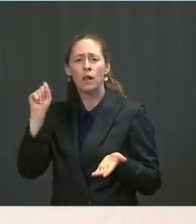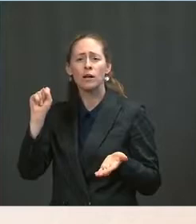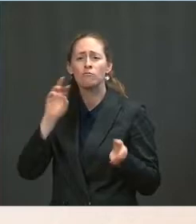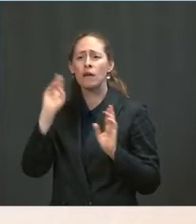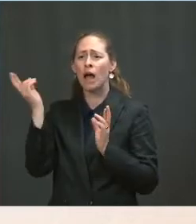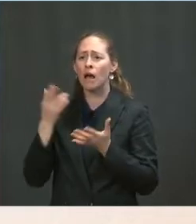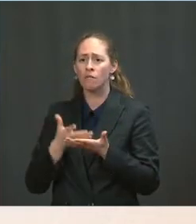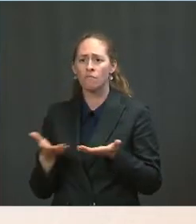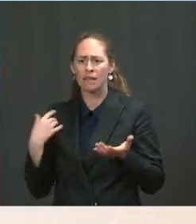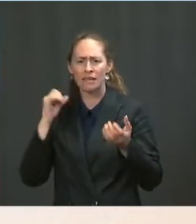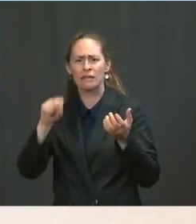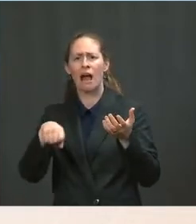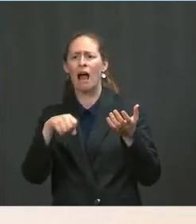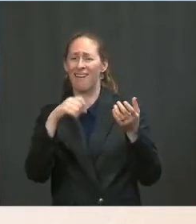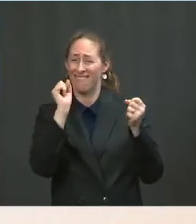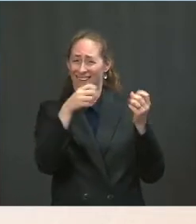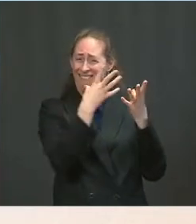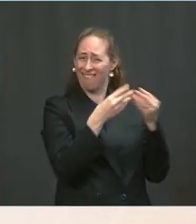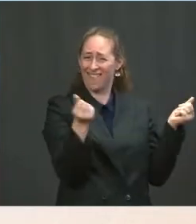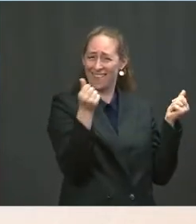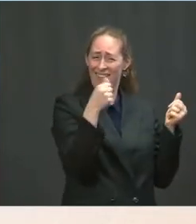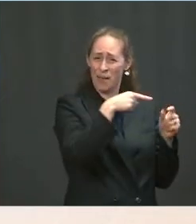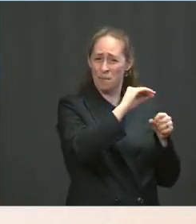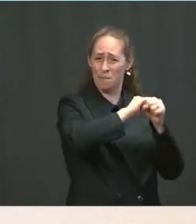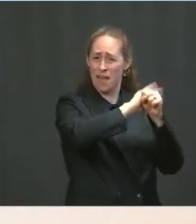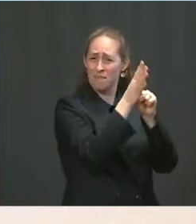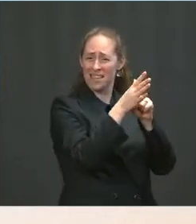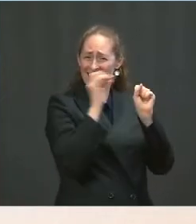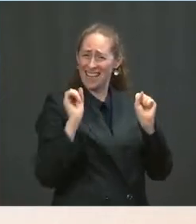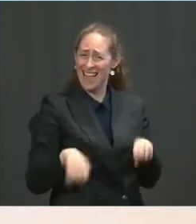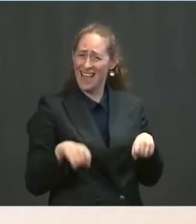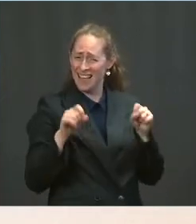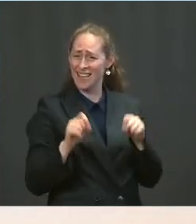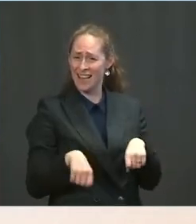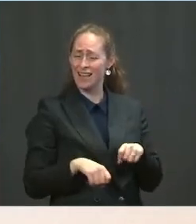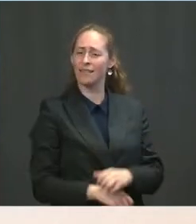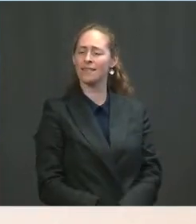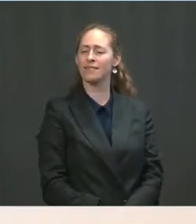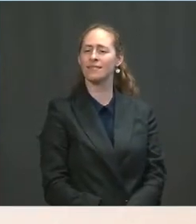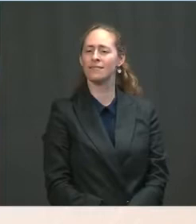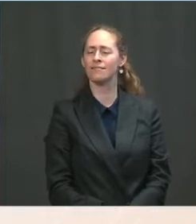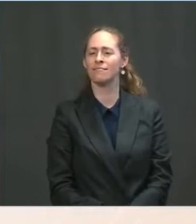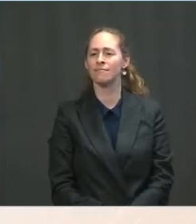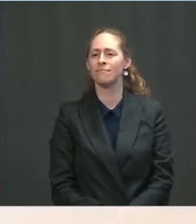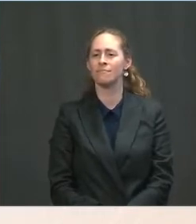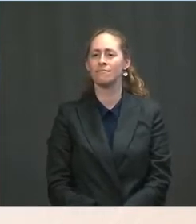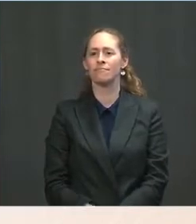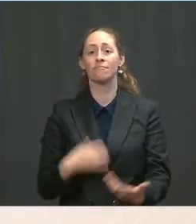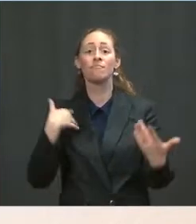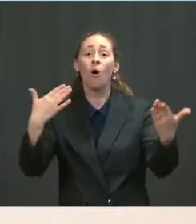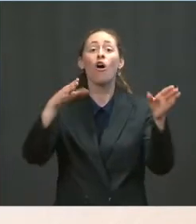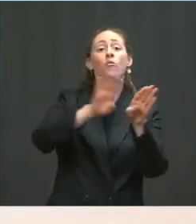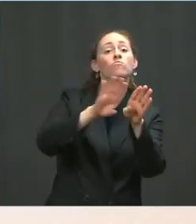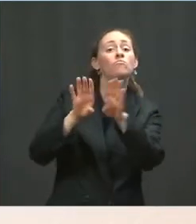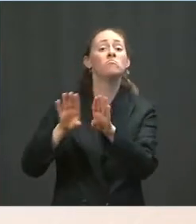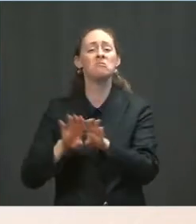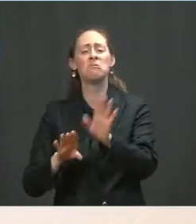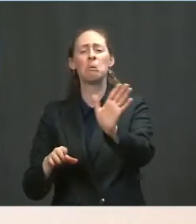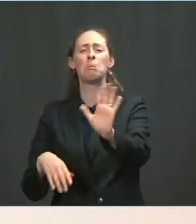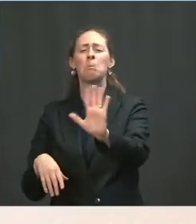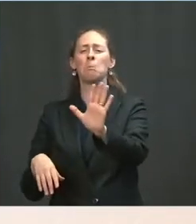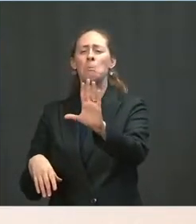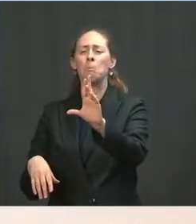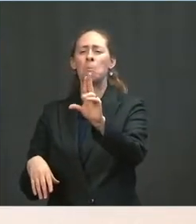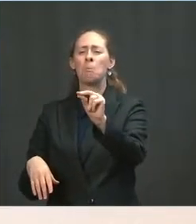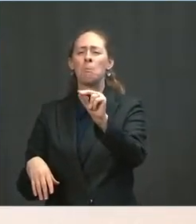fight this vaccine. And we are not going to head towards a lockdown. We want to make sure that we're doing everything that